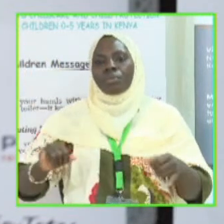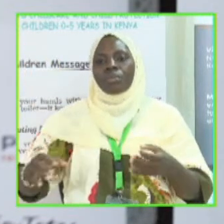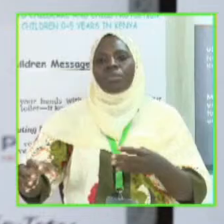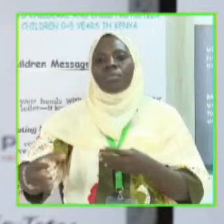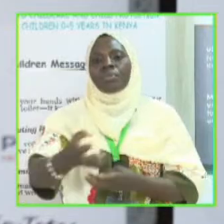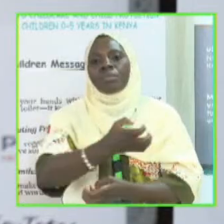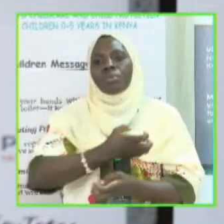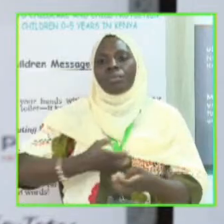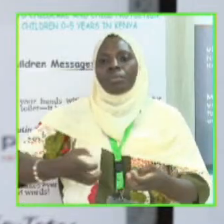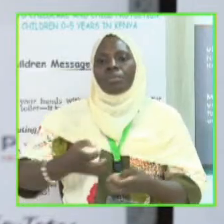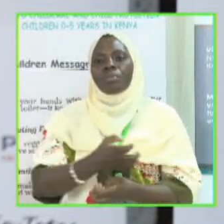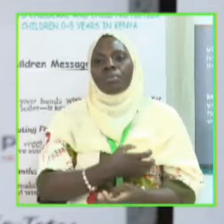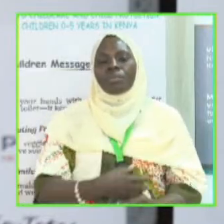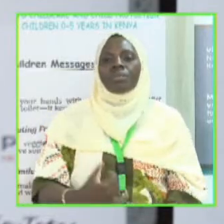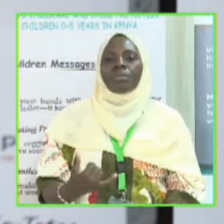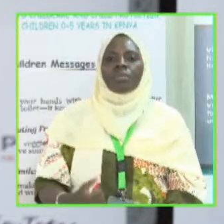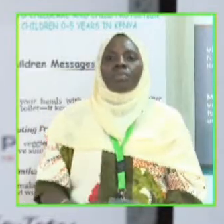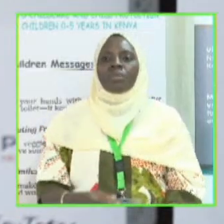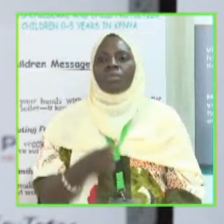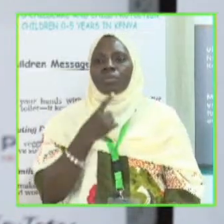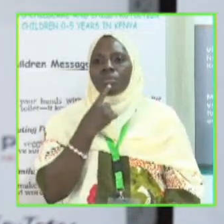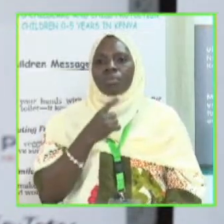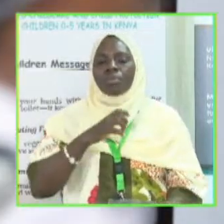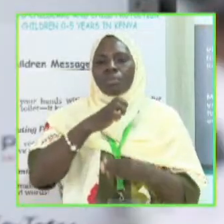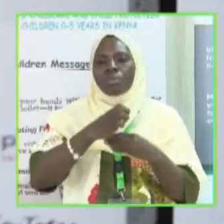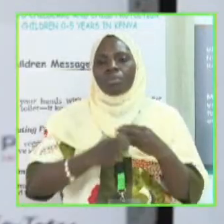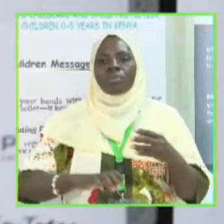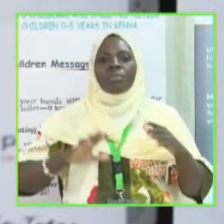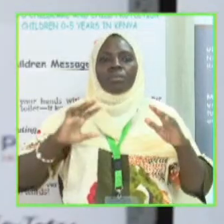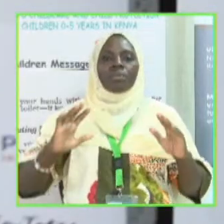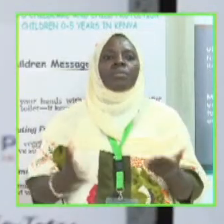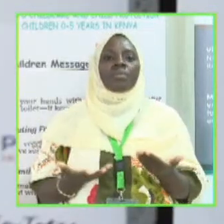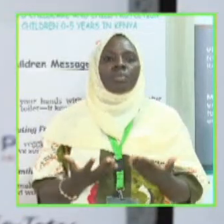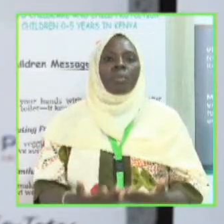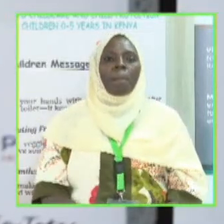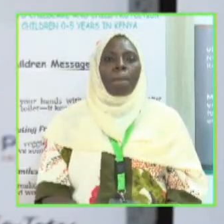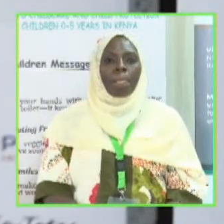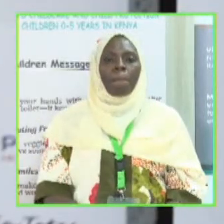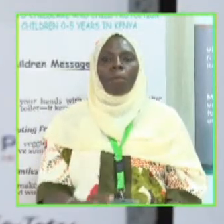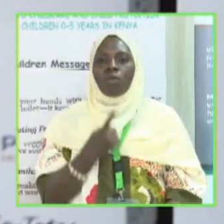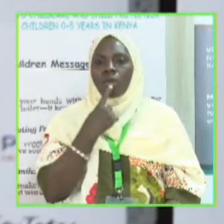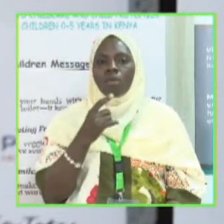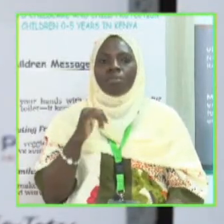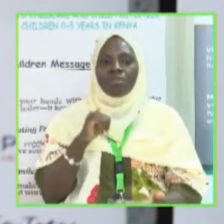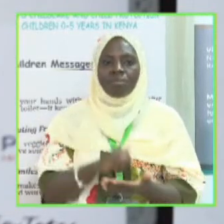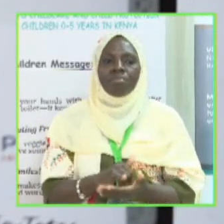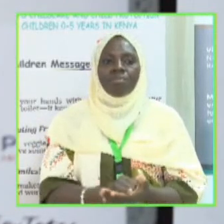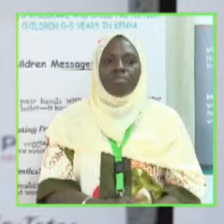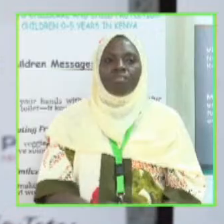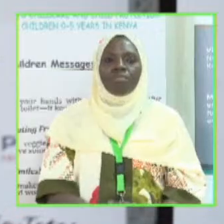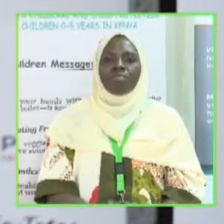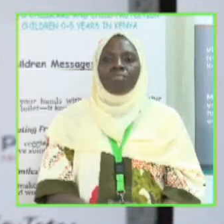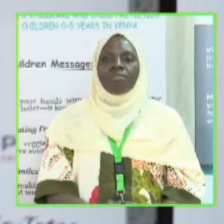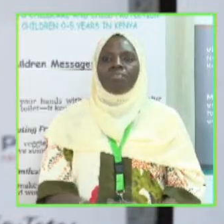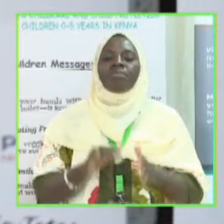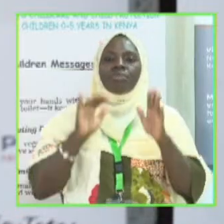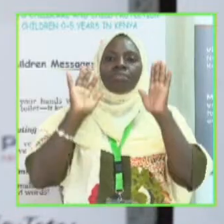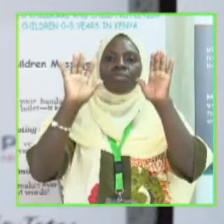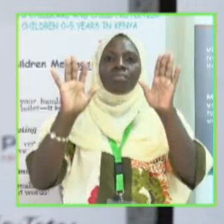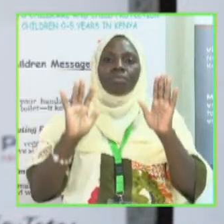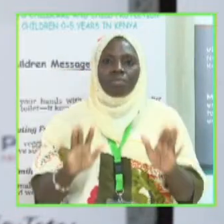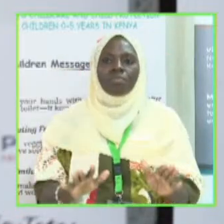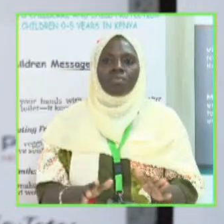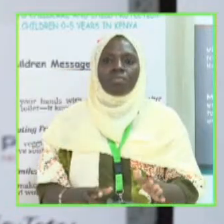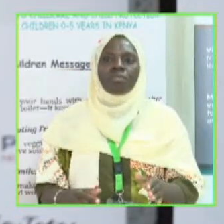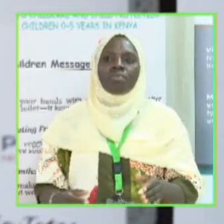So what are we concluding in terms of policy environment? We are saying there is need for an integrated